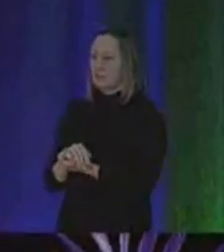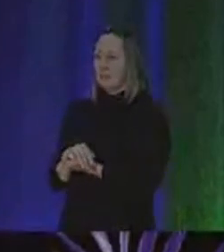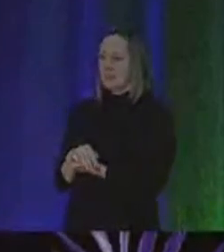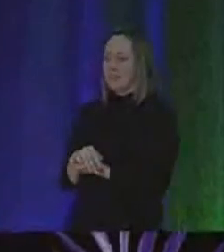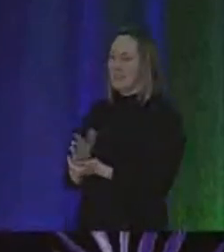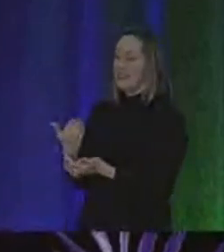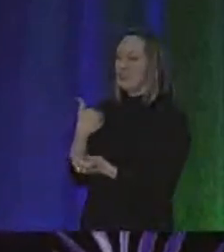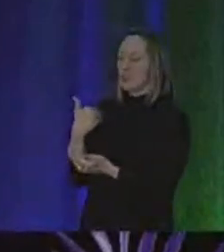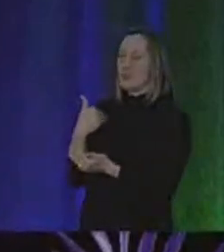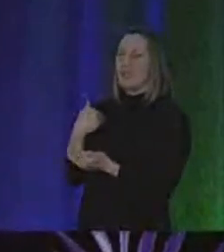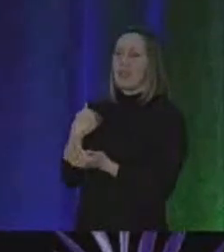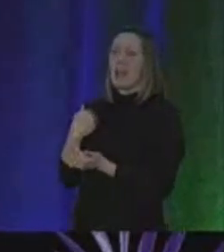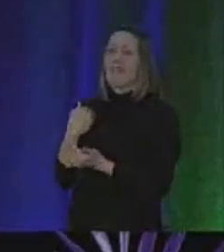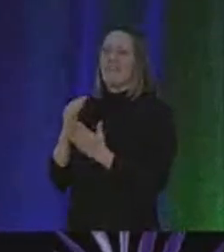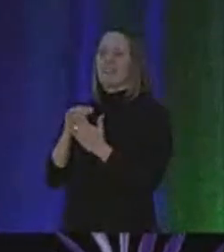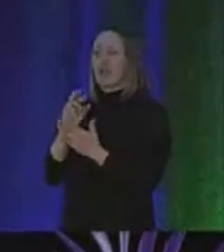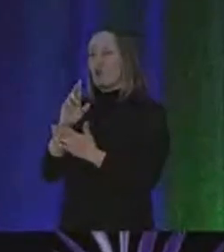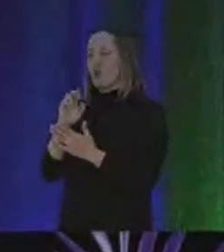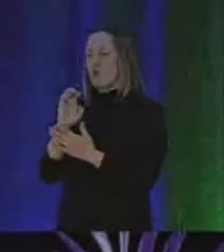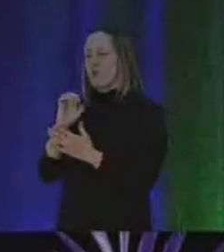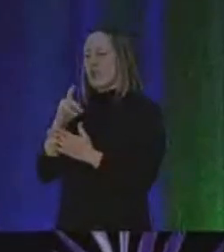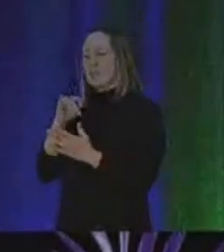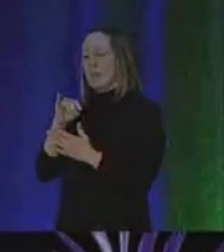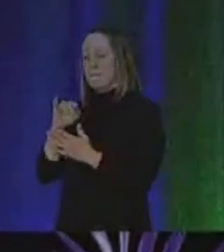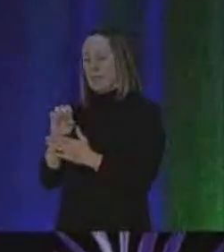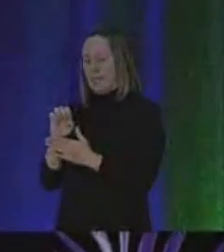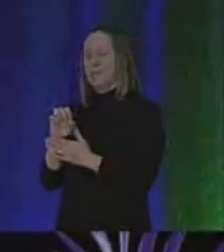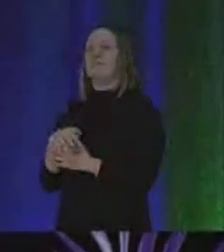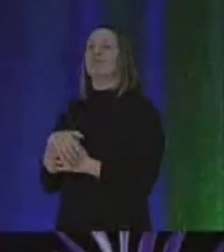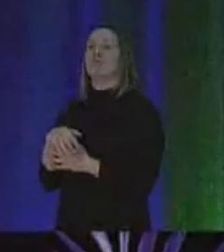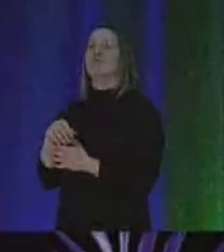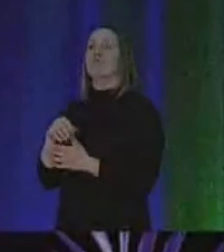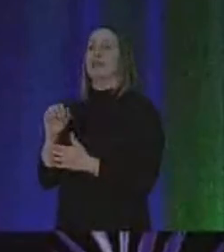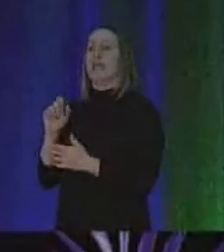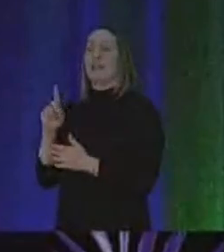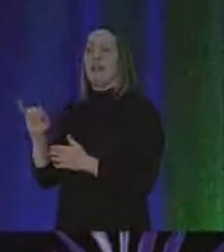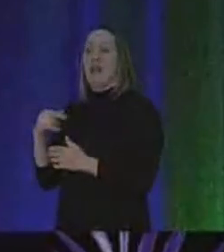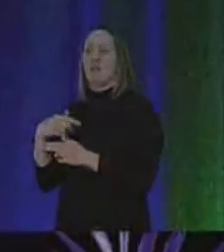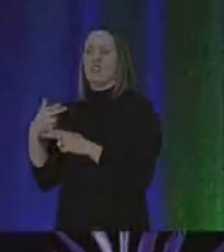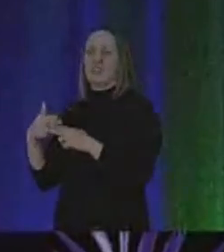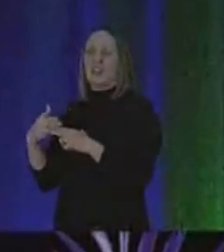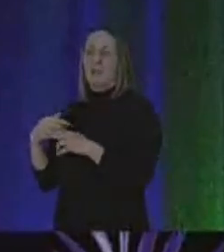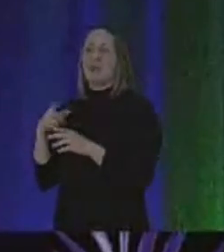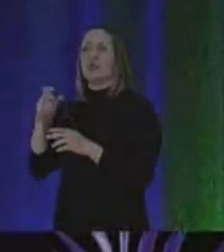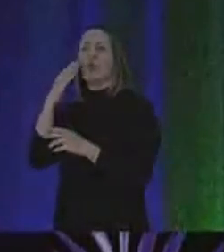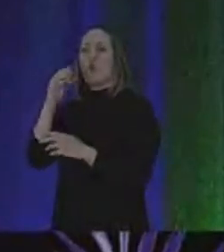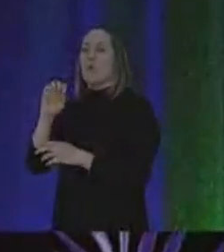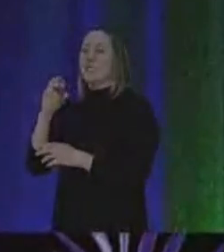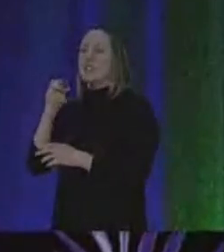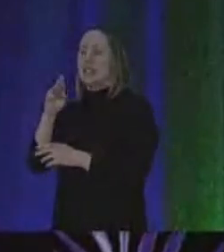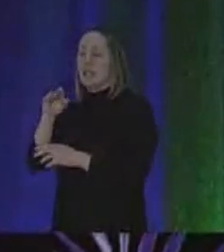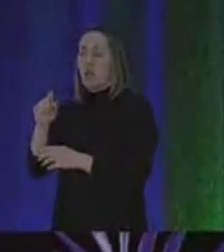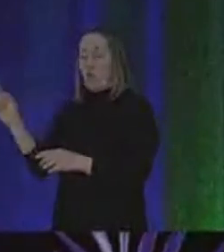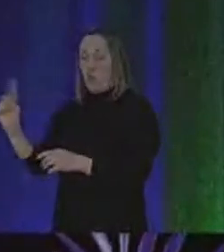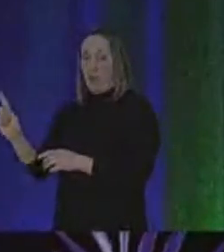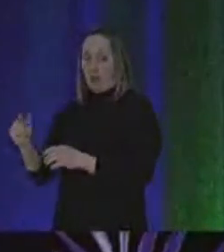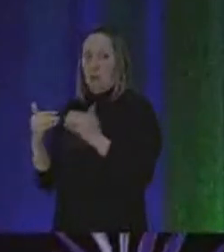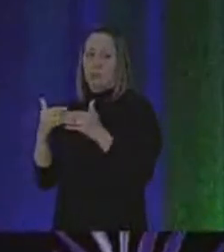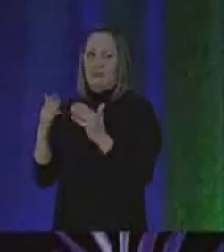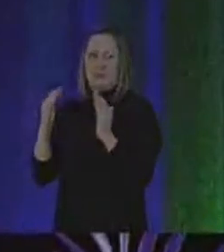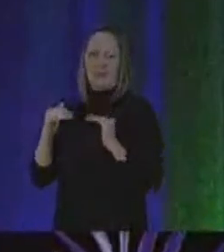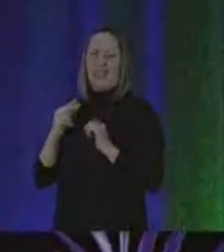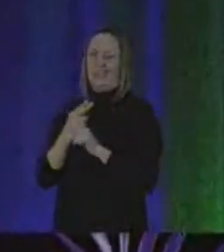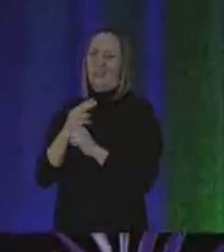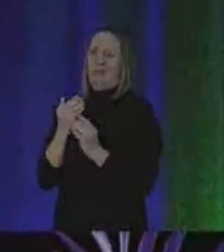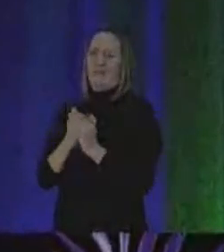we have our recipe API. We're going to give it a name. It needs to know where our schema is. So the next part is just using a